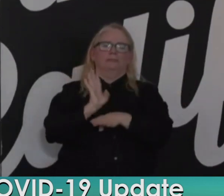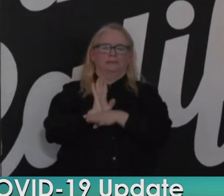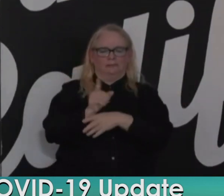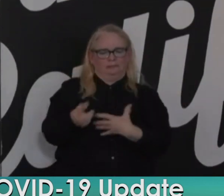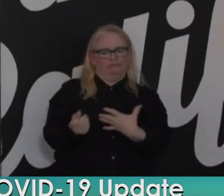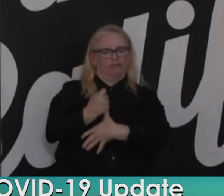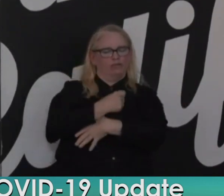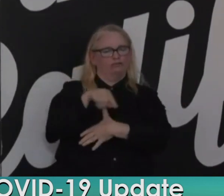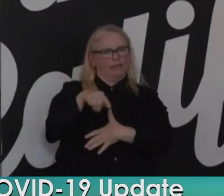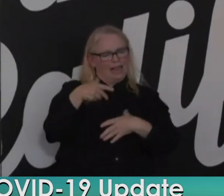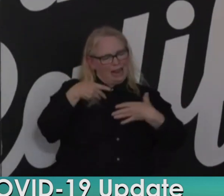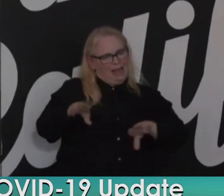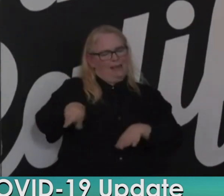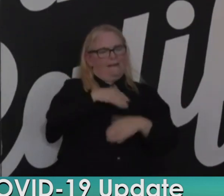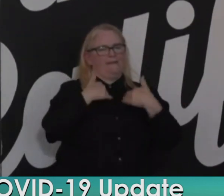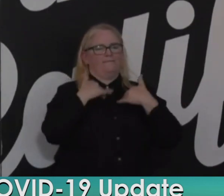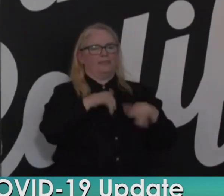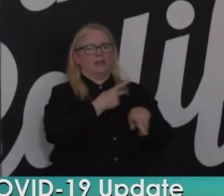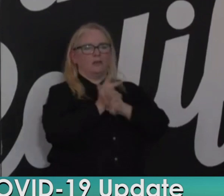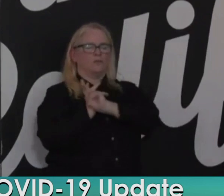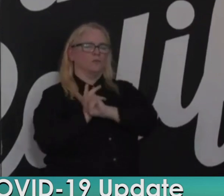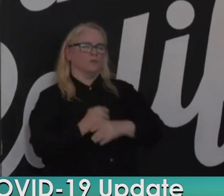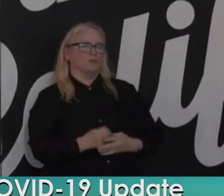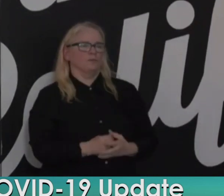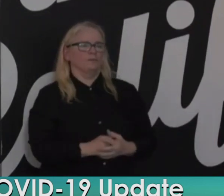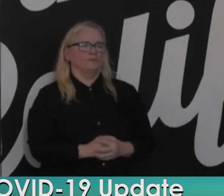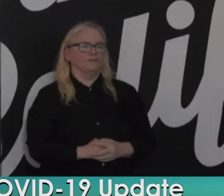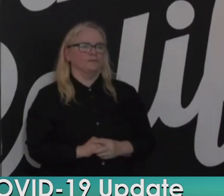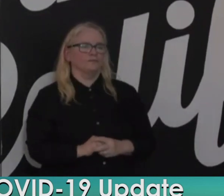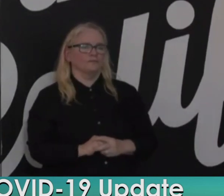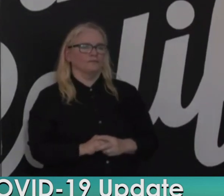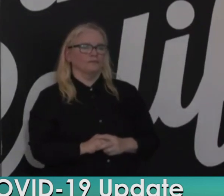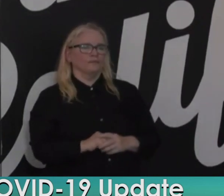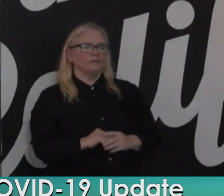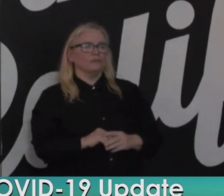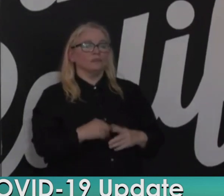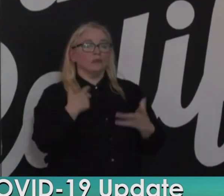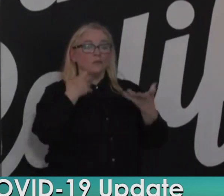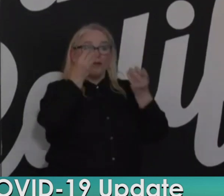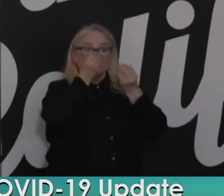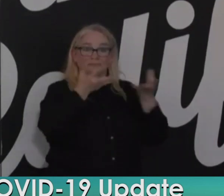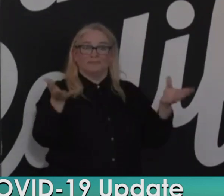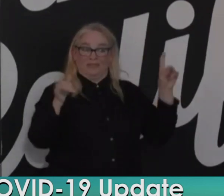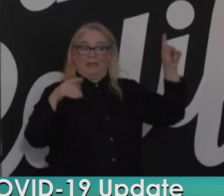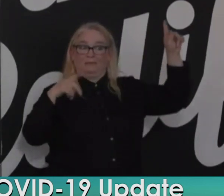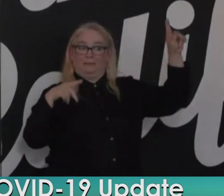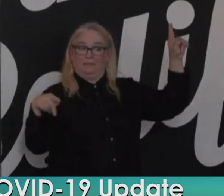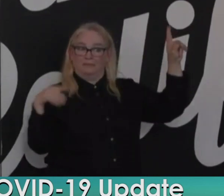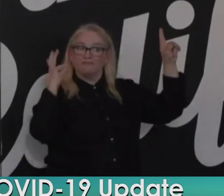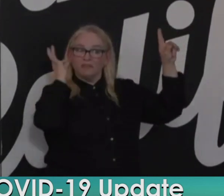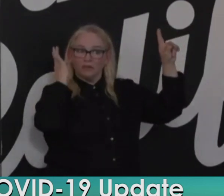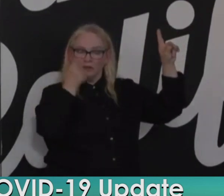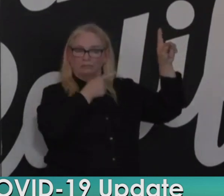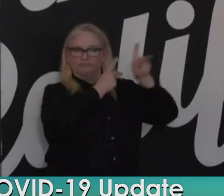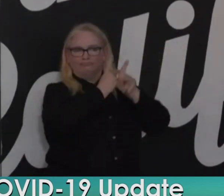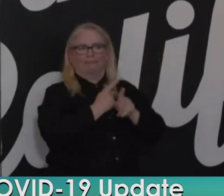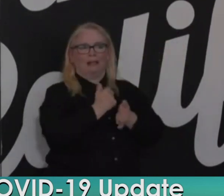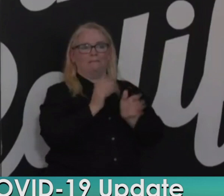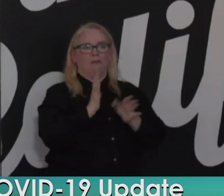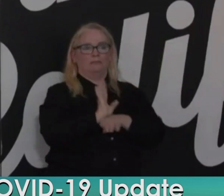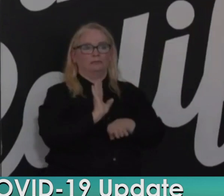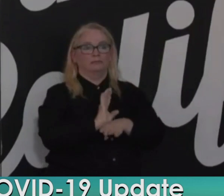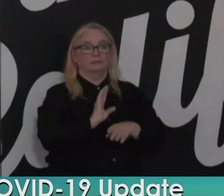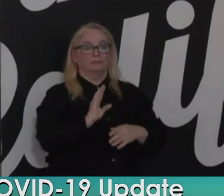of a program like that. So I wanted to update you on the PPP program. Some good news there as it relates to